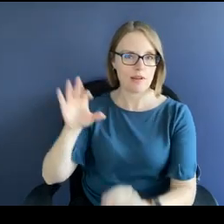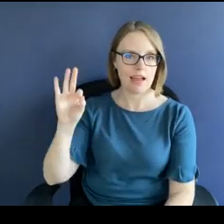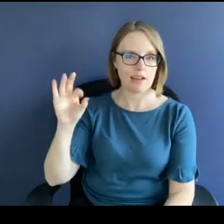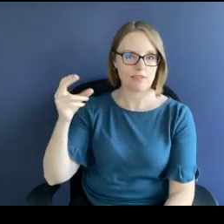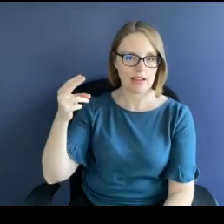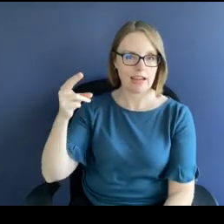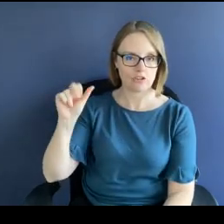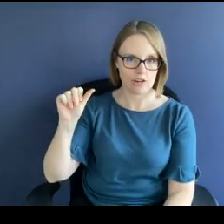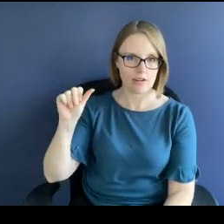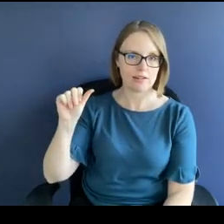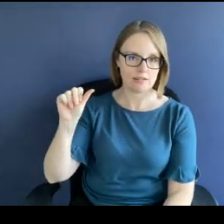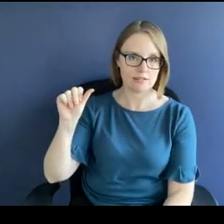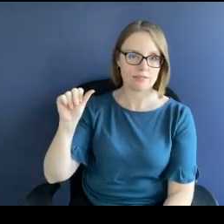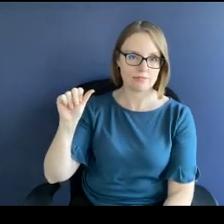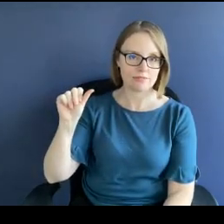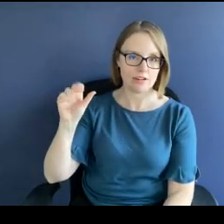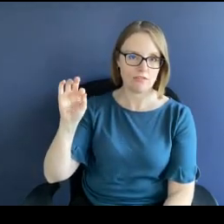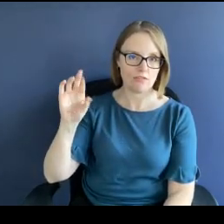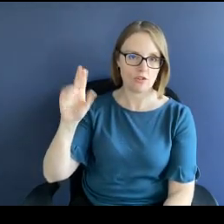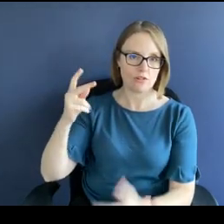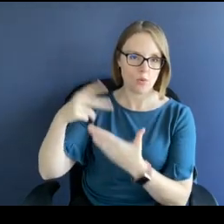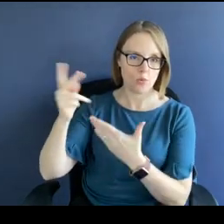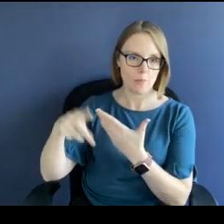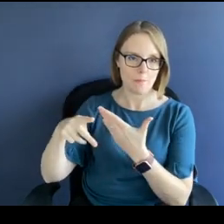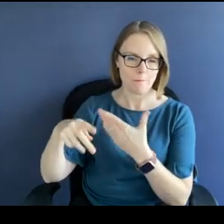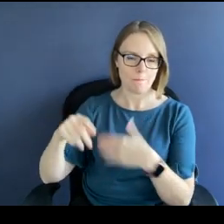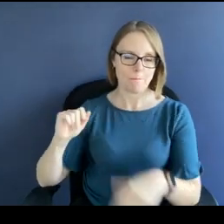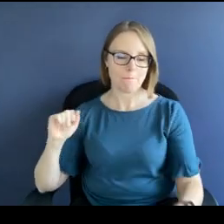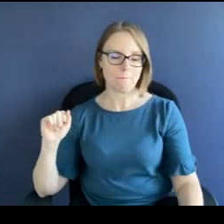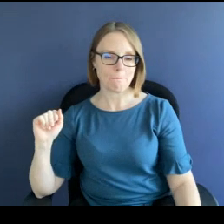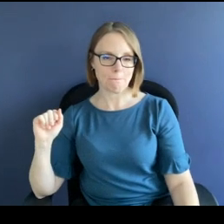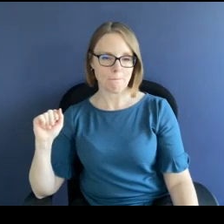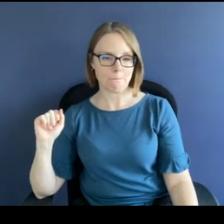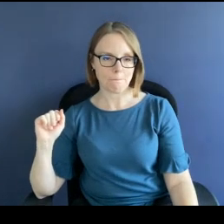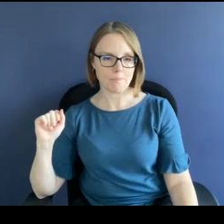Housing Accessibility First program.